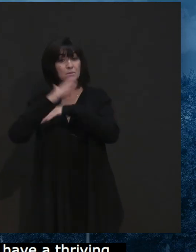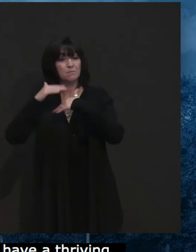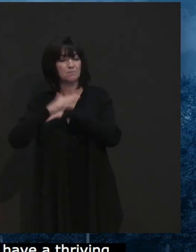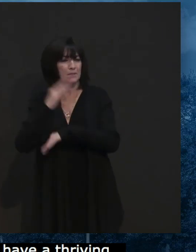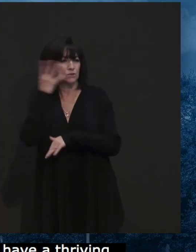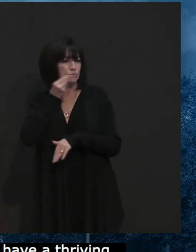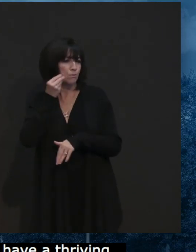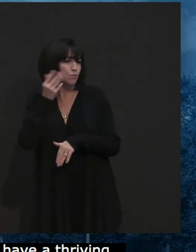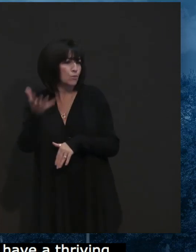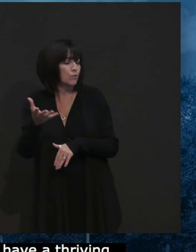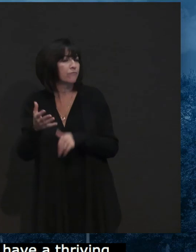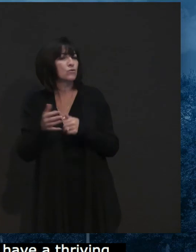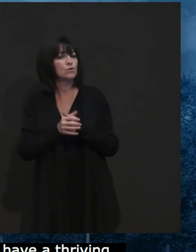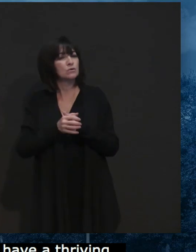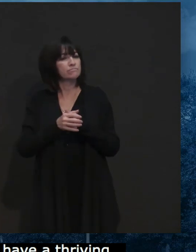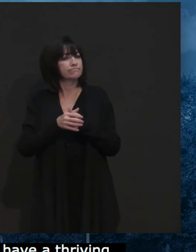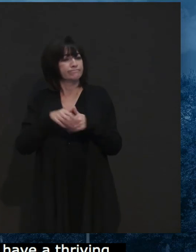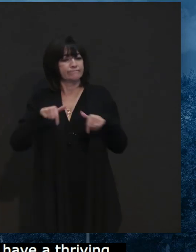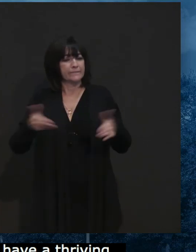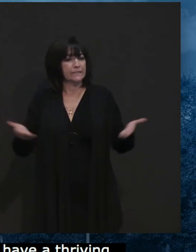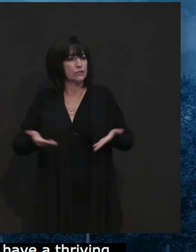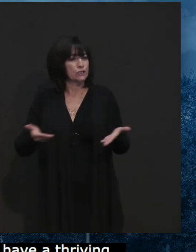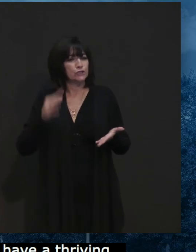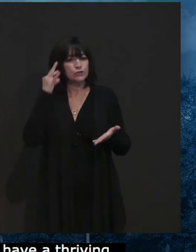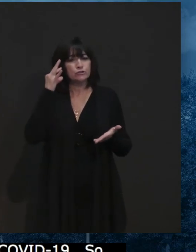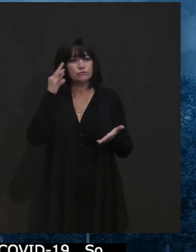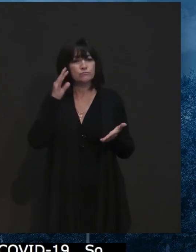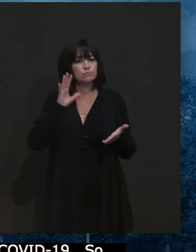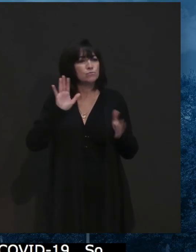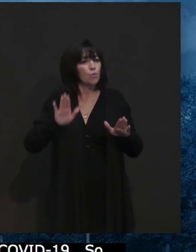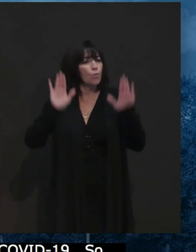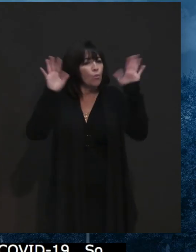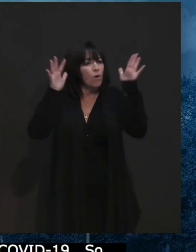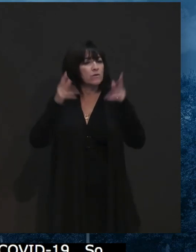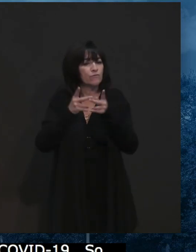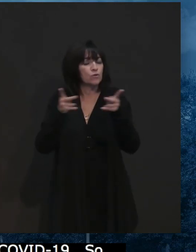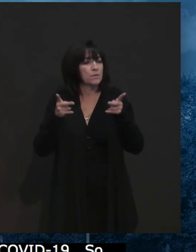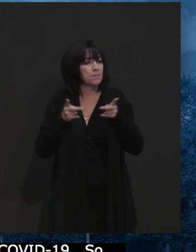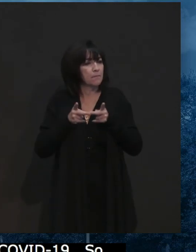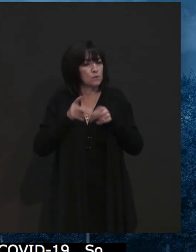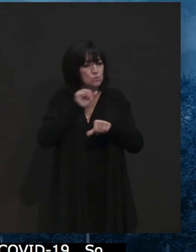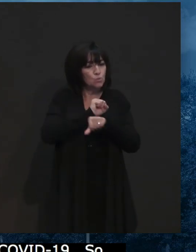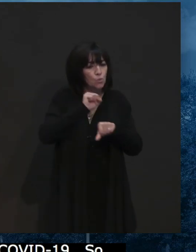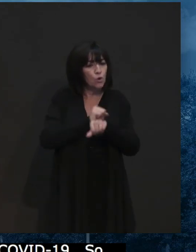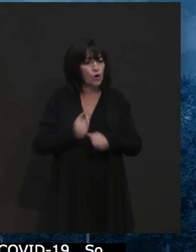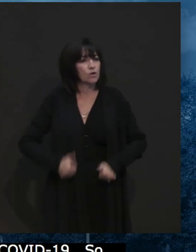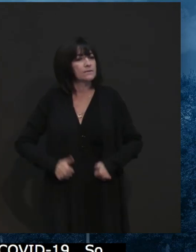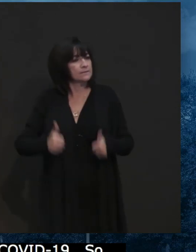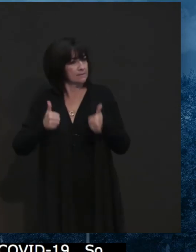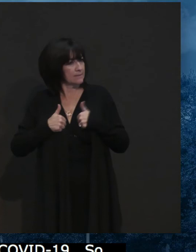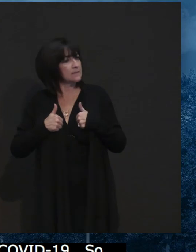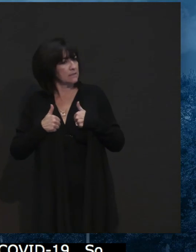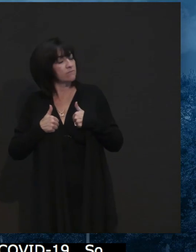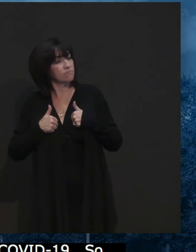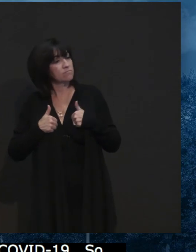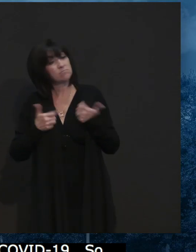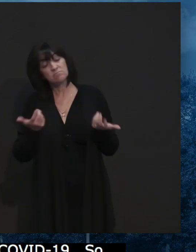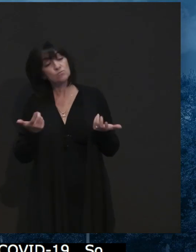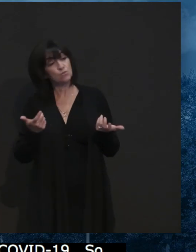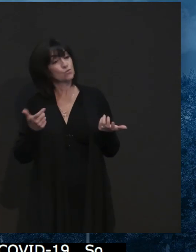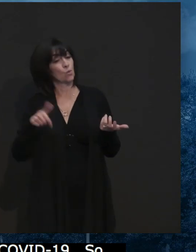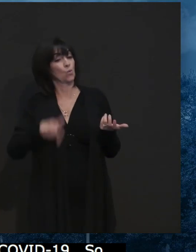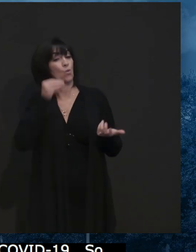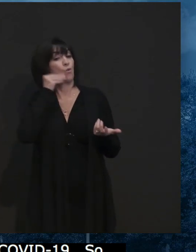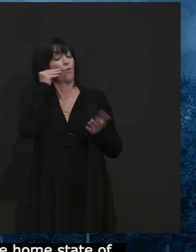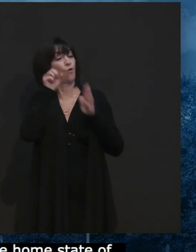and so we'll have a chance to emphasize all of that by being the home state of the next president of